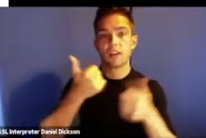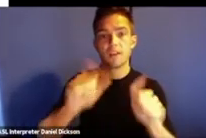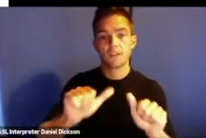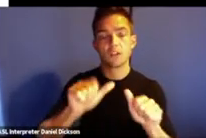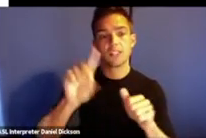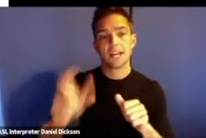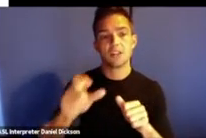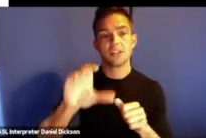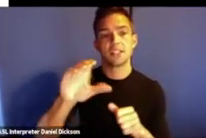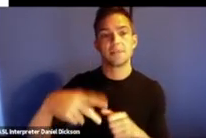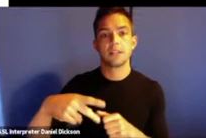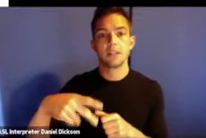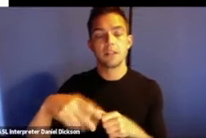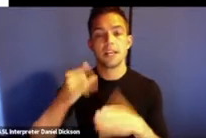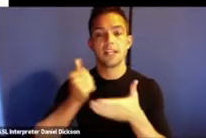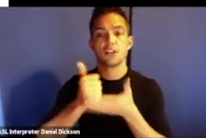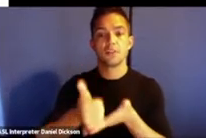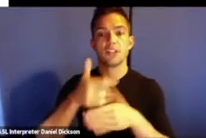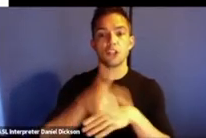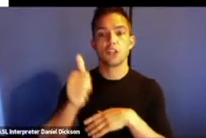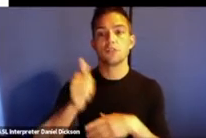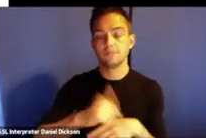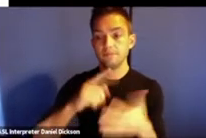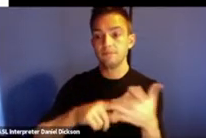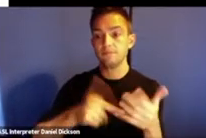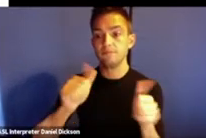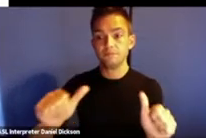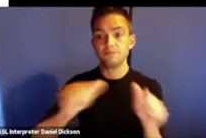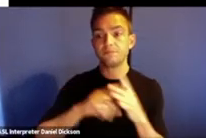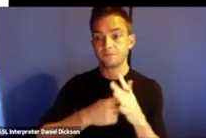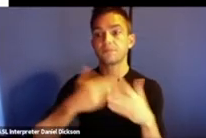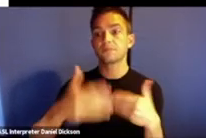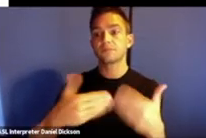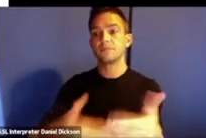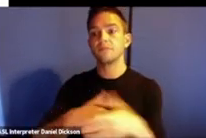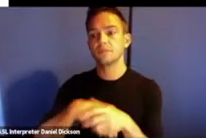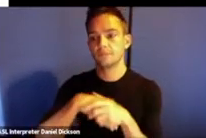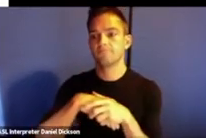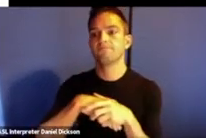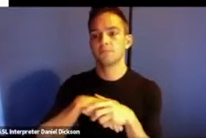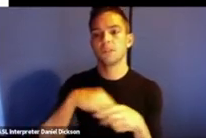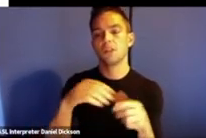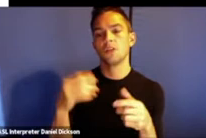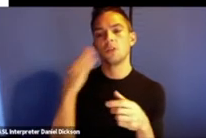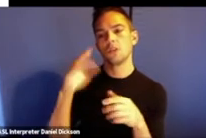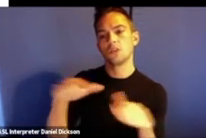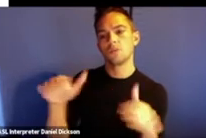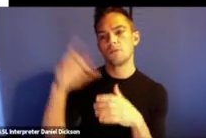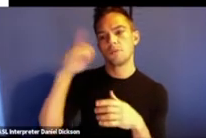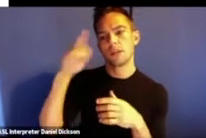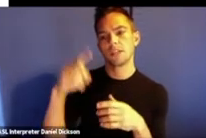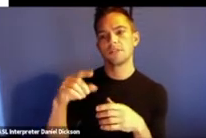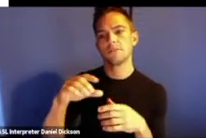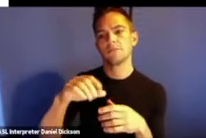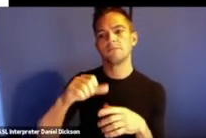and to intervene sooner, and as these efforts are underway. And we know that children with brain abnormalities and sensory loss, such